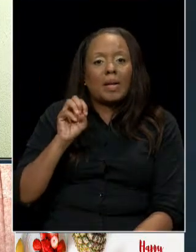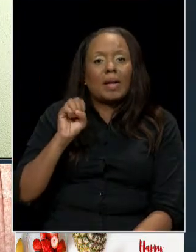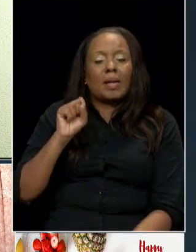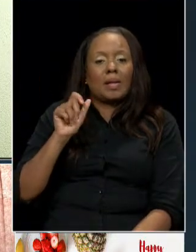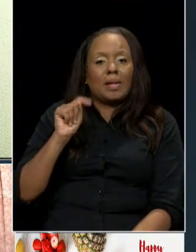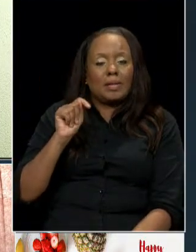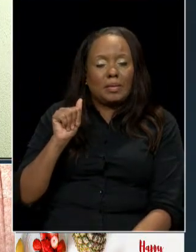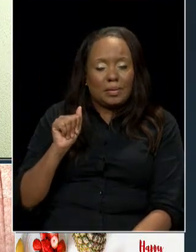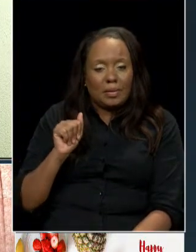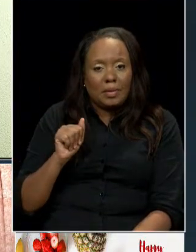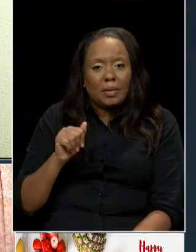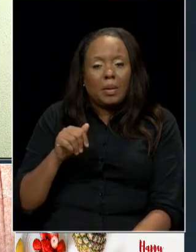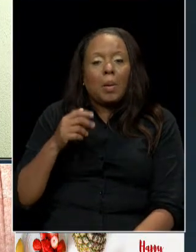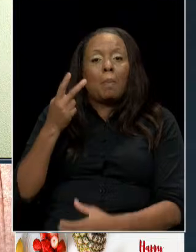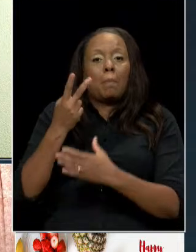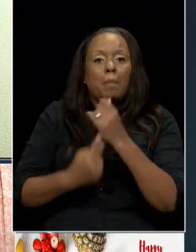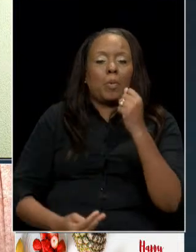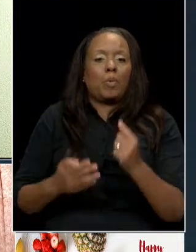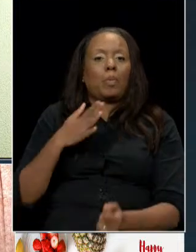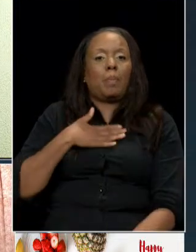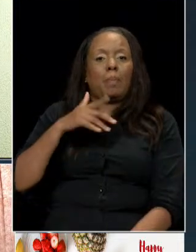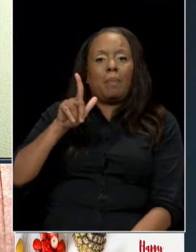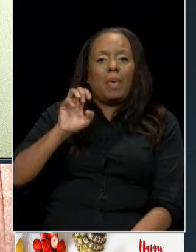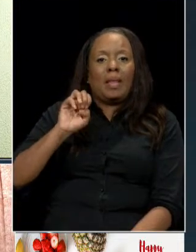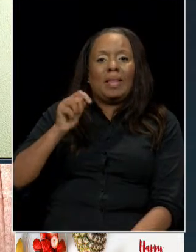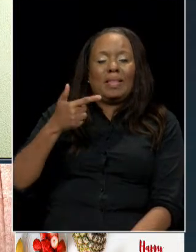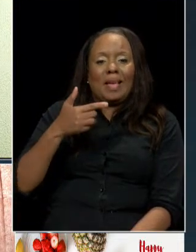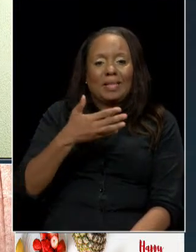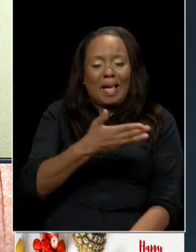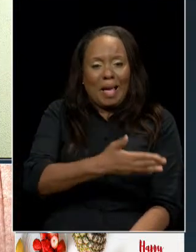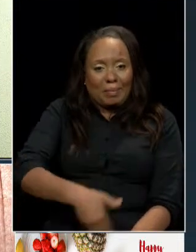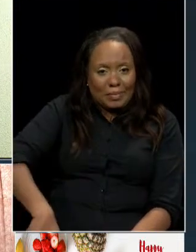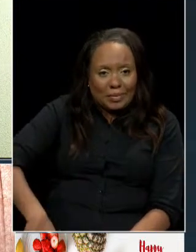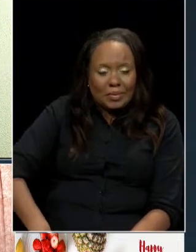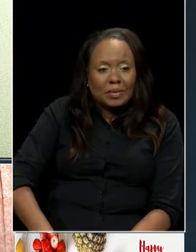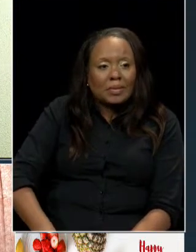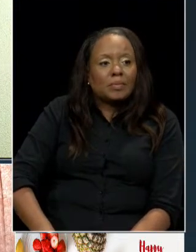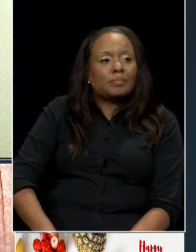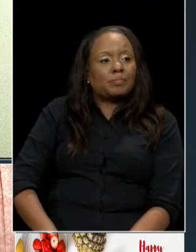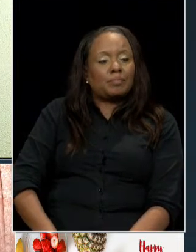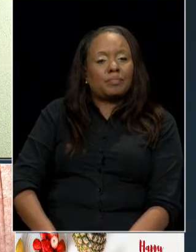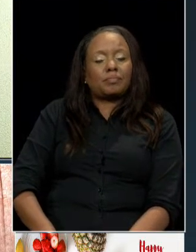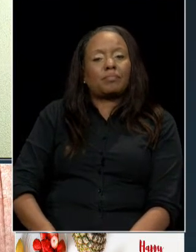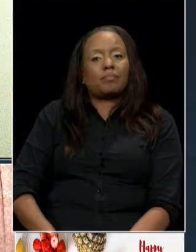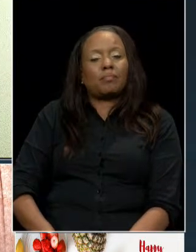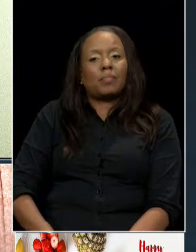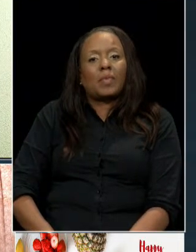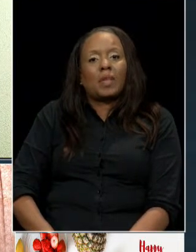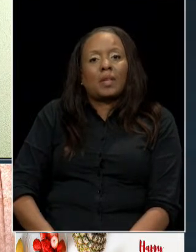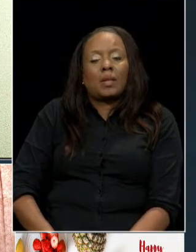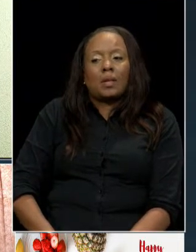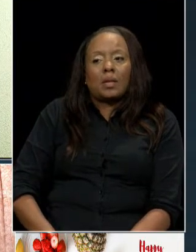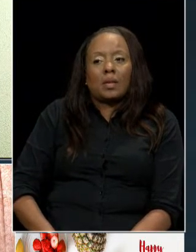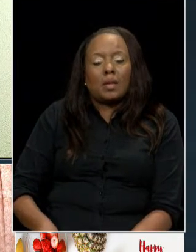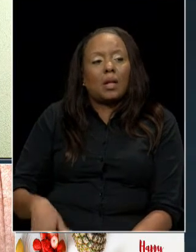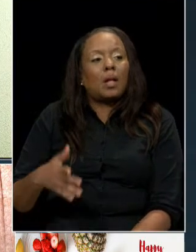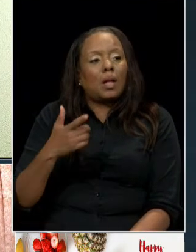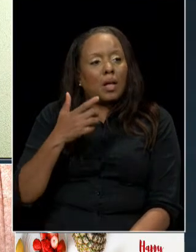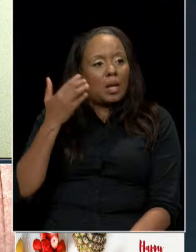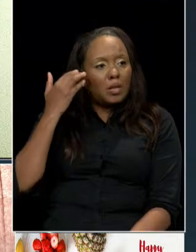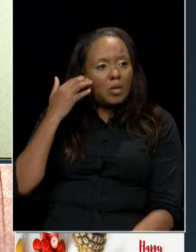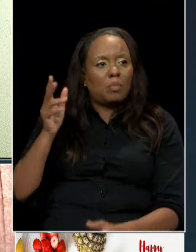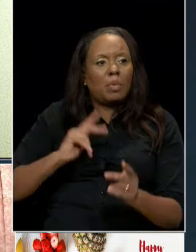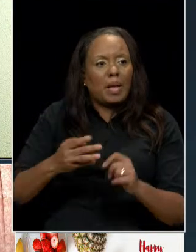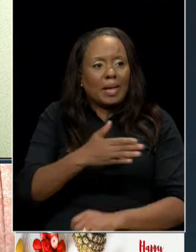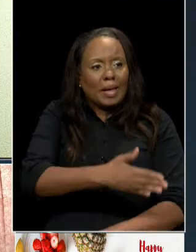amputated. And I think that some people say you get your legs cut off too fast at the hospital, but I can say no, because sometimes with